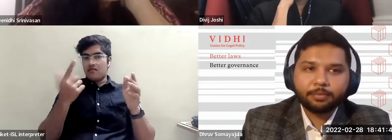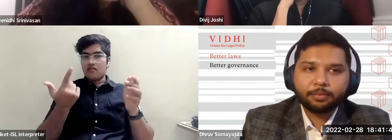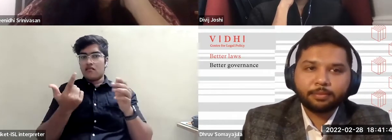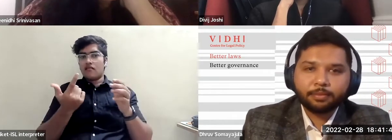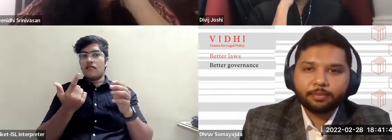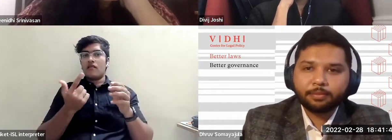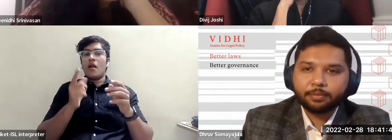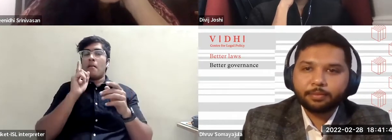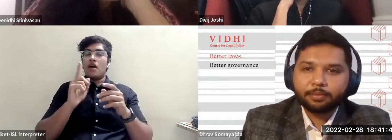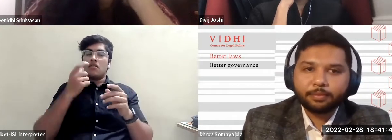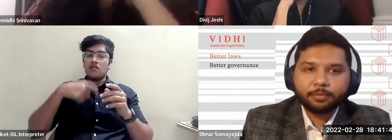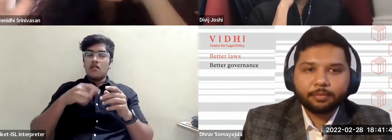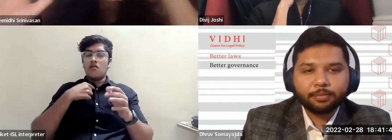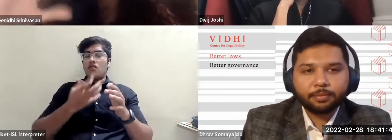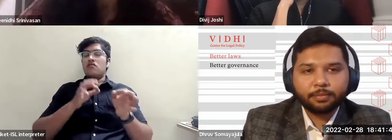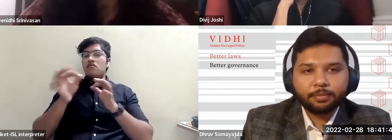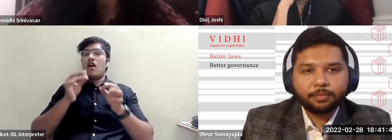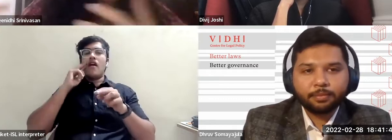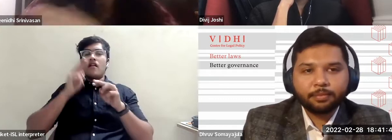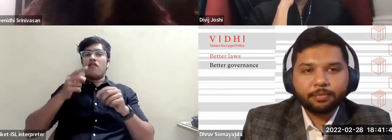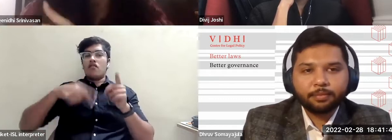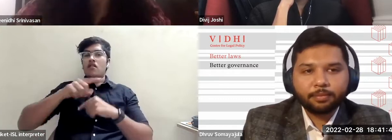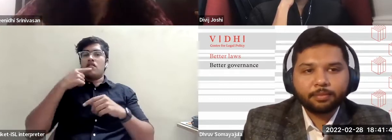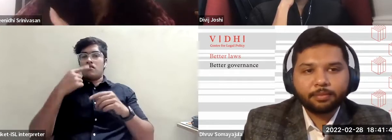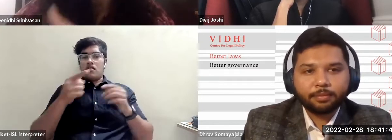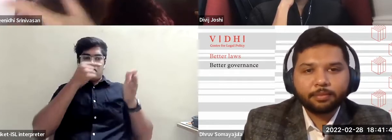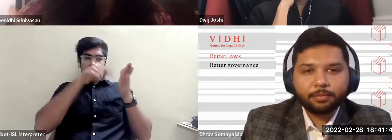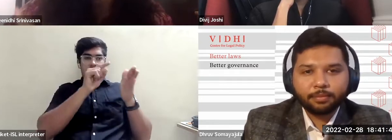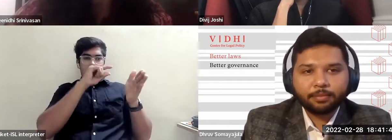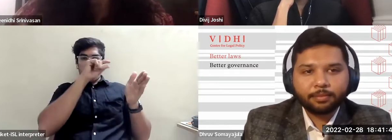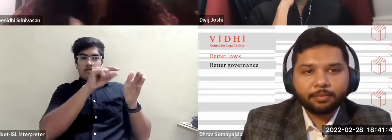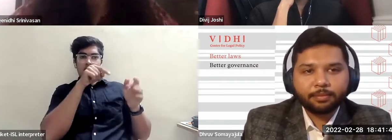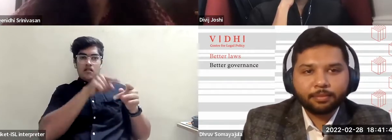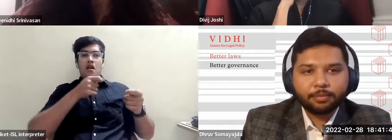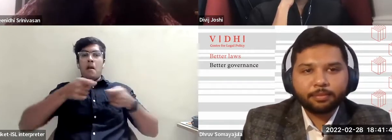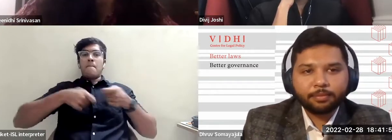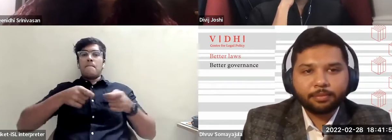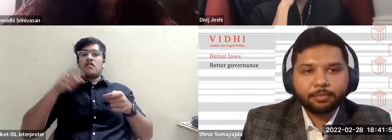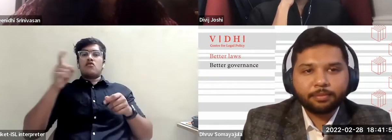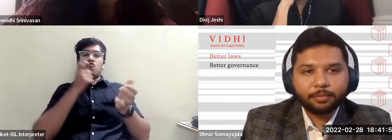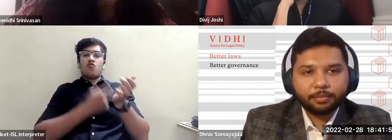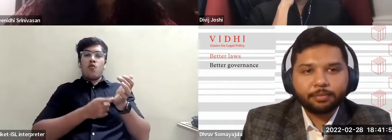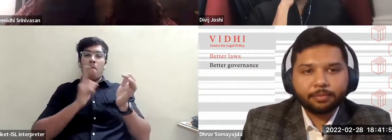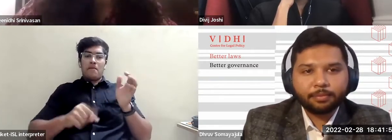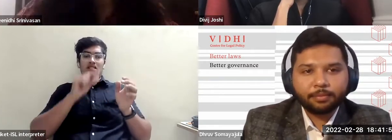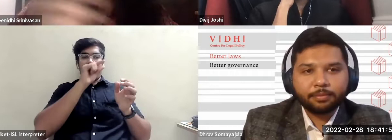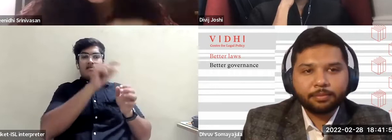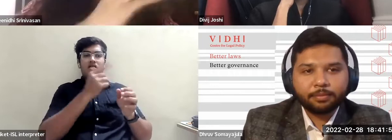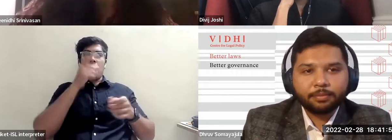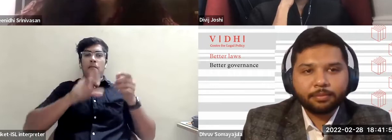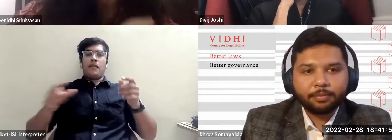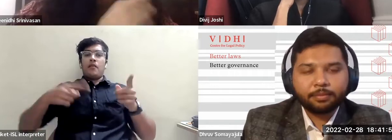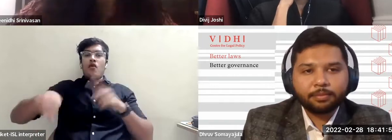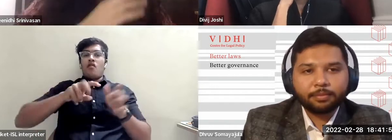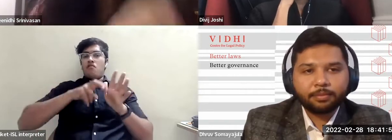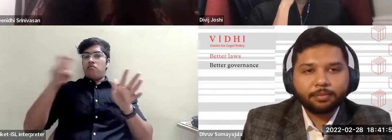just in terms of if you add a checkbox, these are the massive implications on a business when leading to consumer drop-offs while also